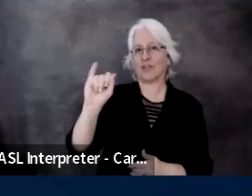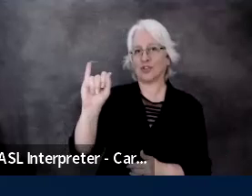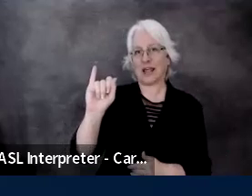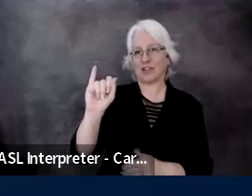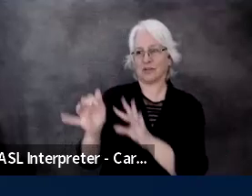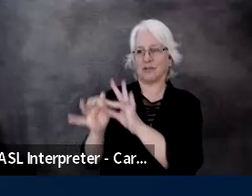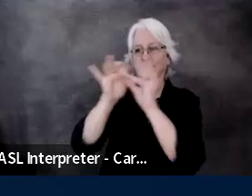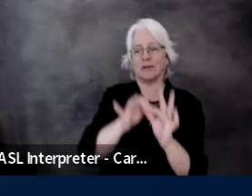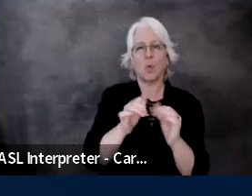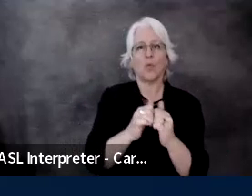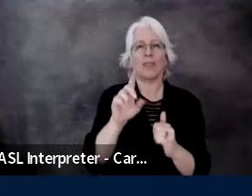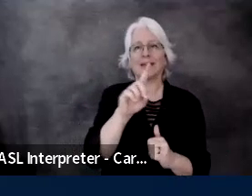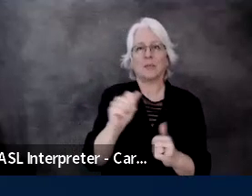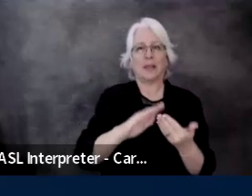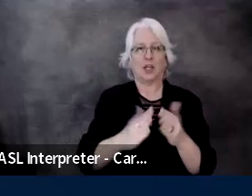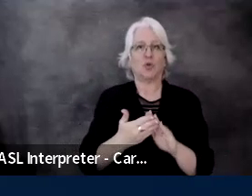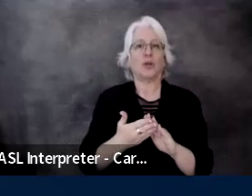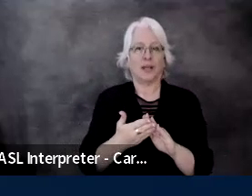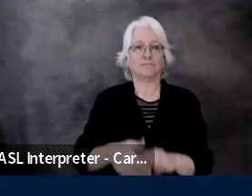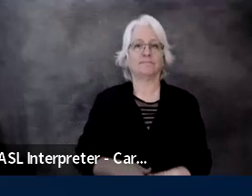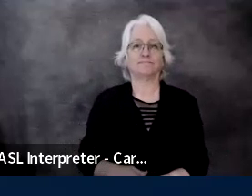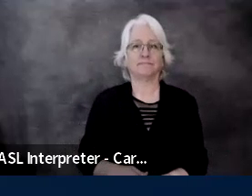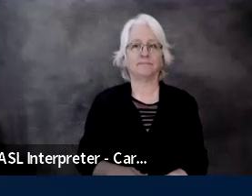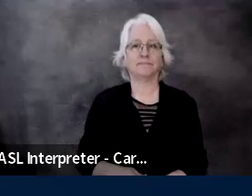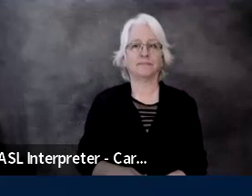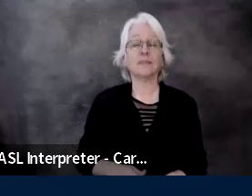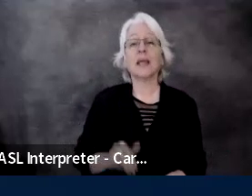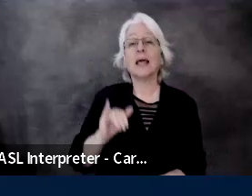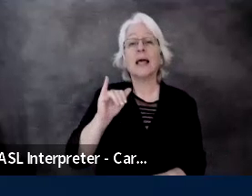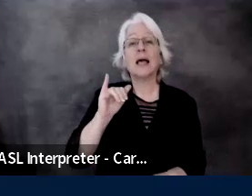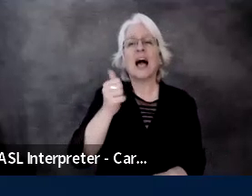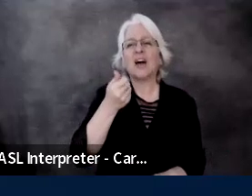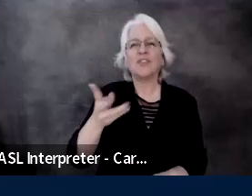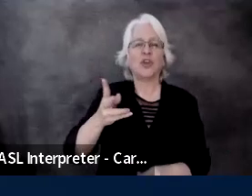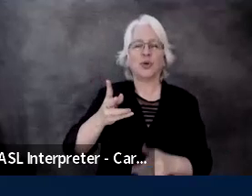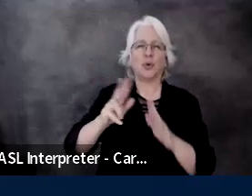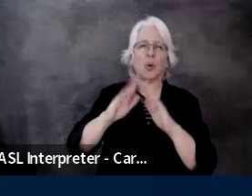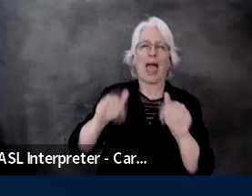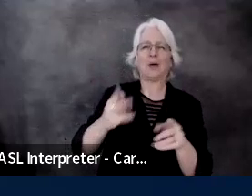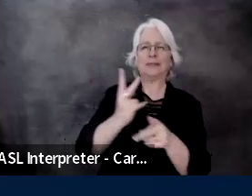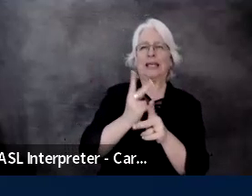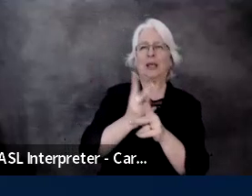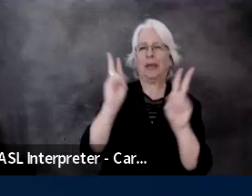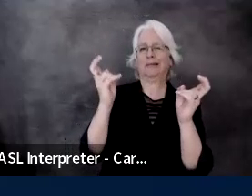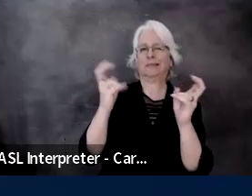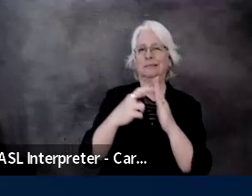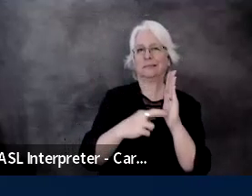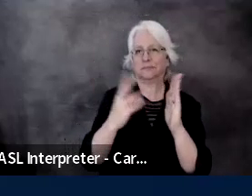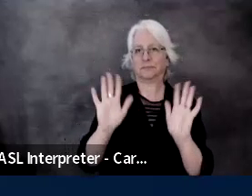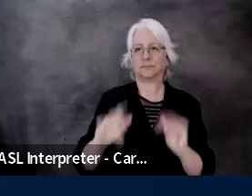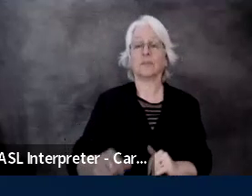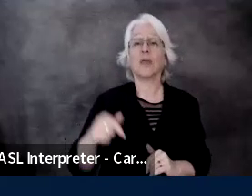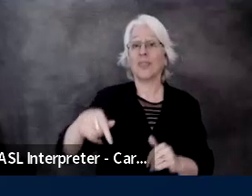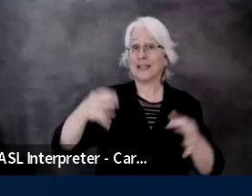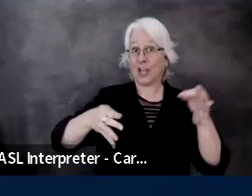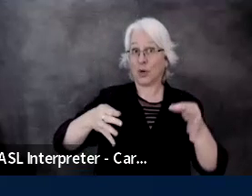to the disability community. So a few housekeeping notes as we begin. The hearing is